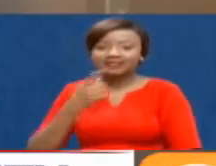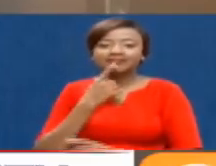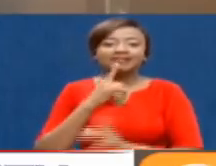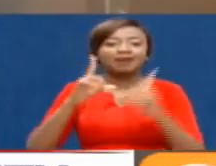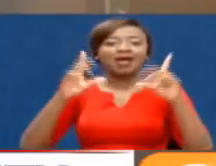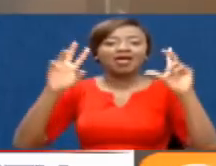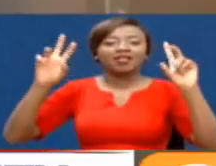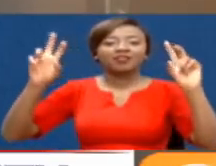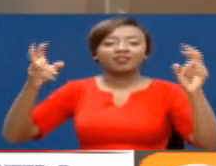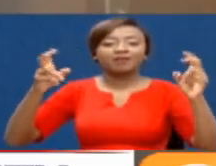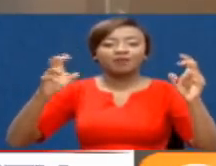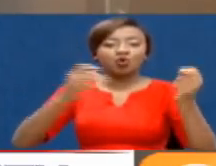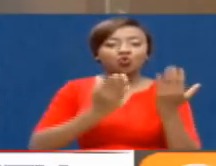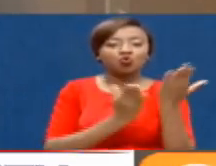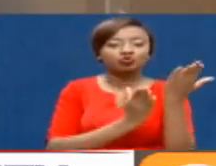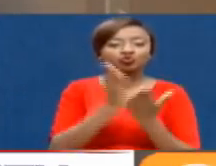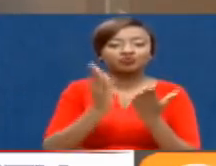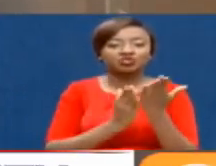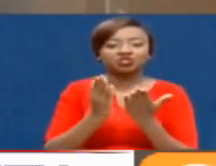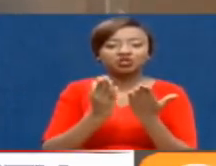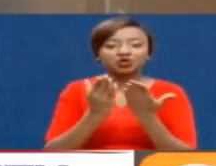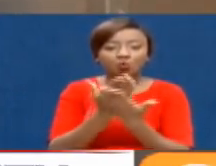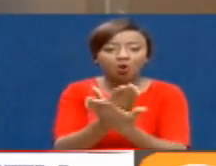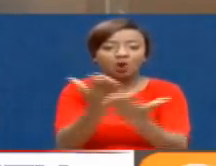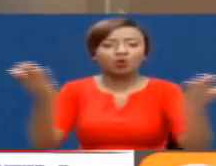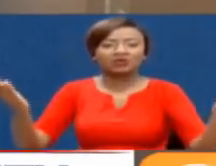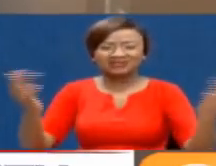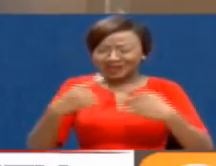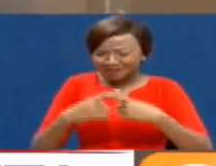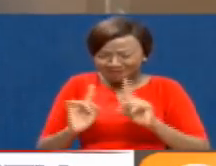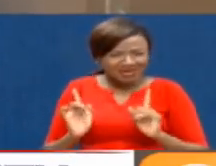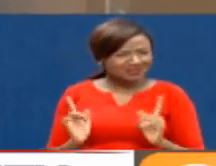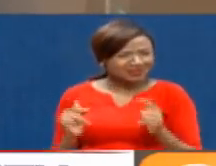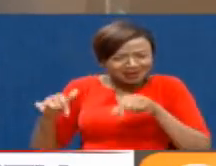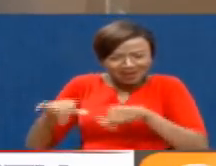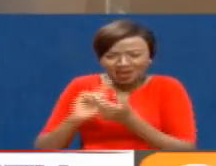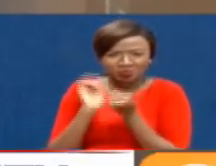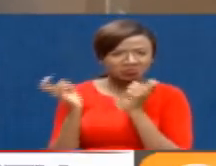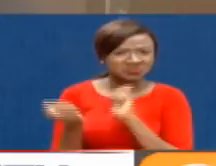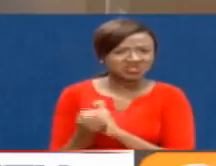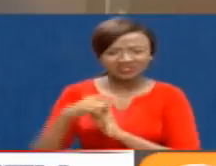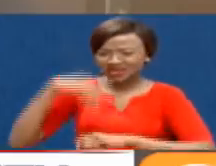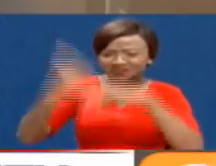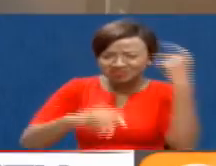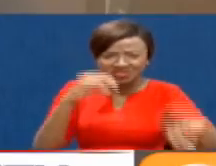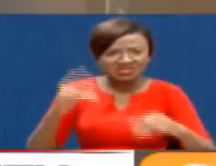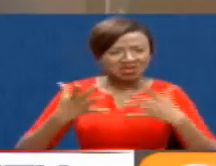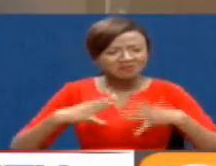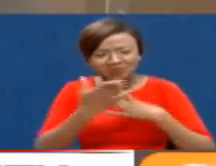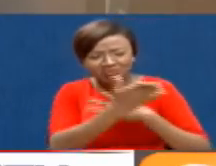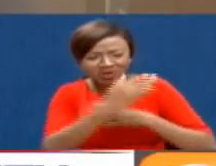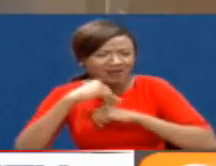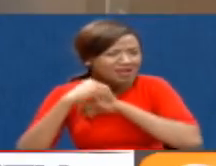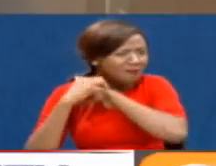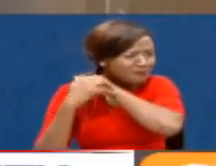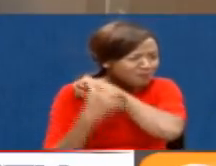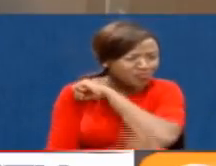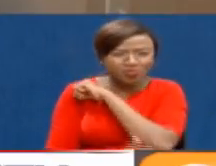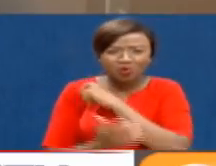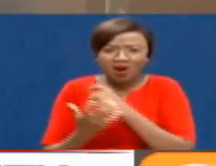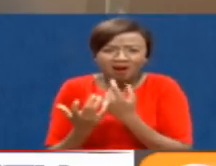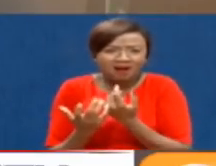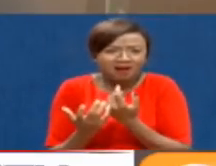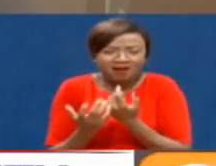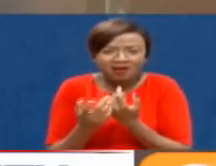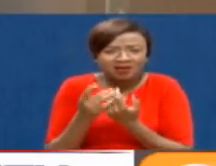wote, and it's now called a service, not a force, but in every single way they are a force. And you're beating some of the poorest, hardworking Kenyans. And